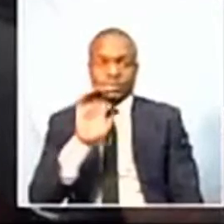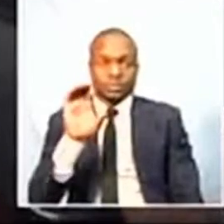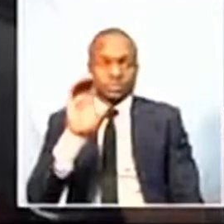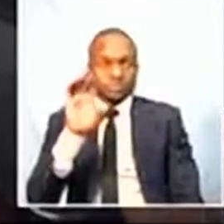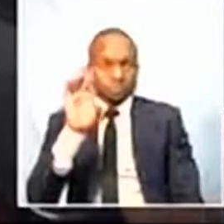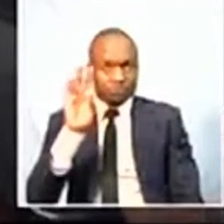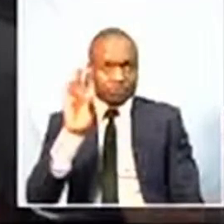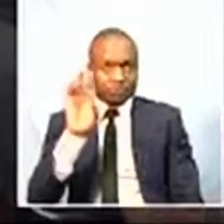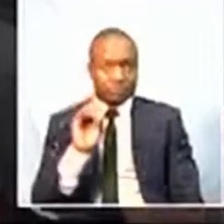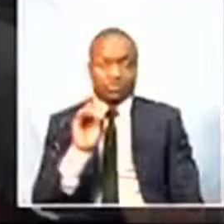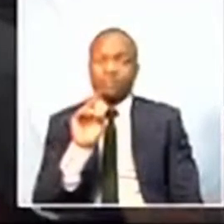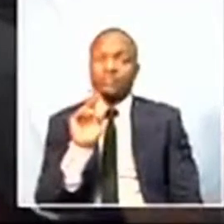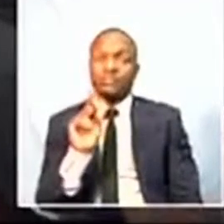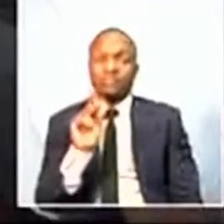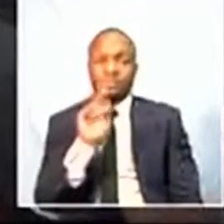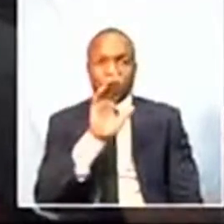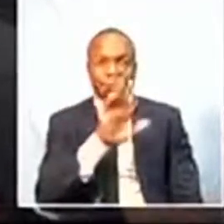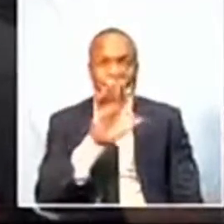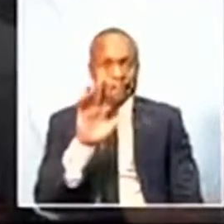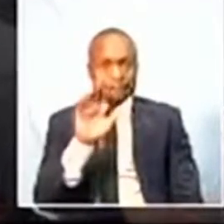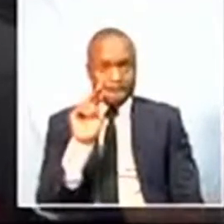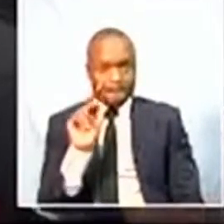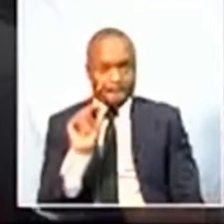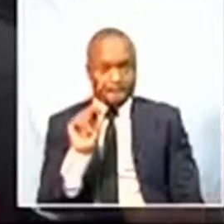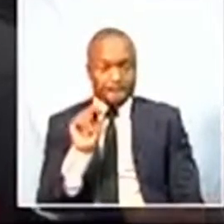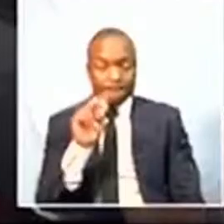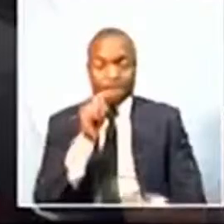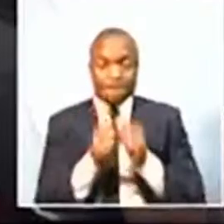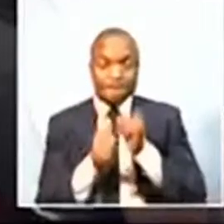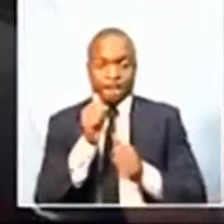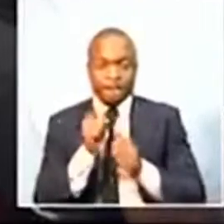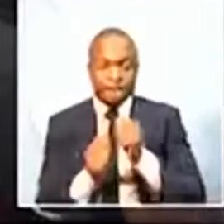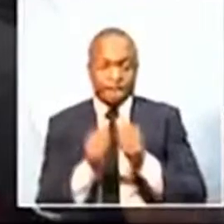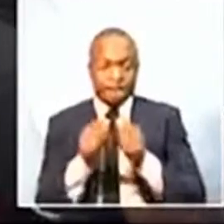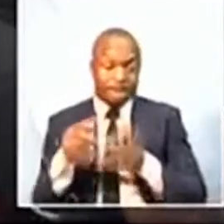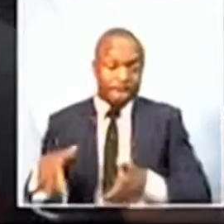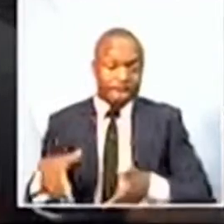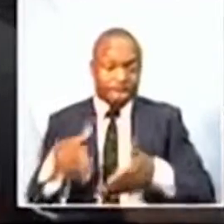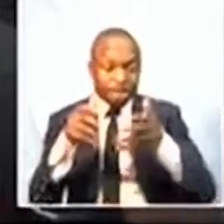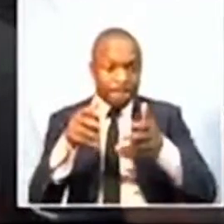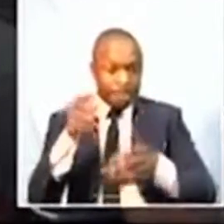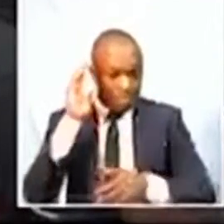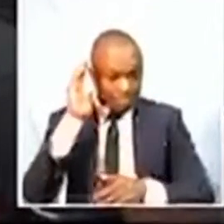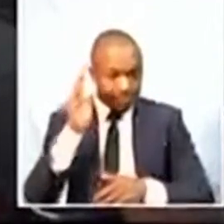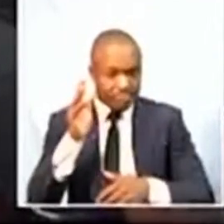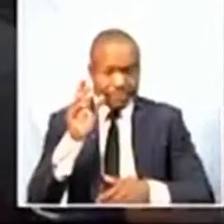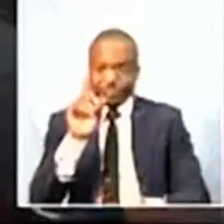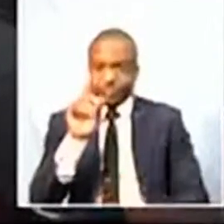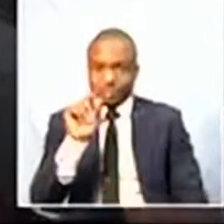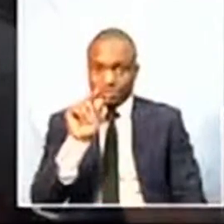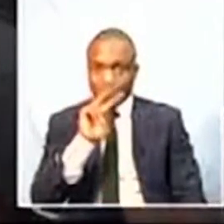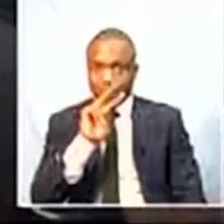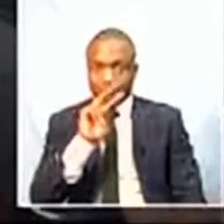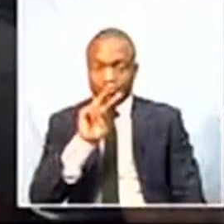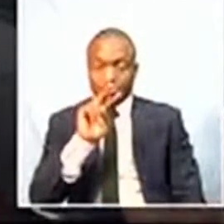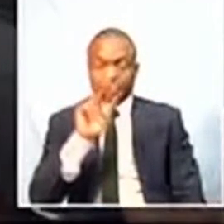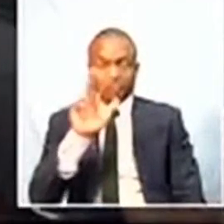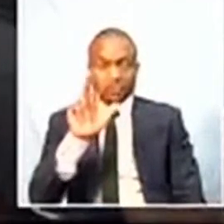429,107 kwacha 55 ingwe, which were carried forward to the following year,